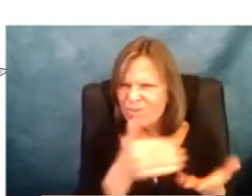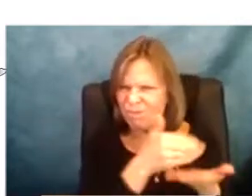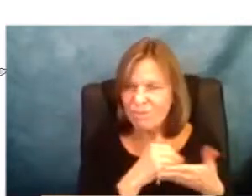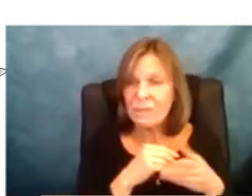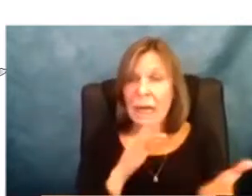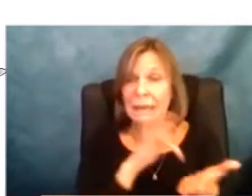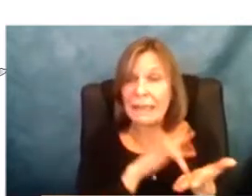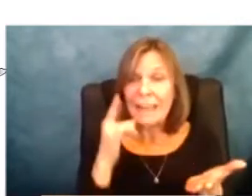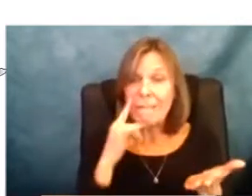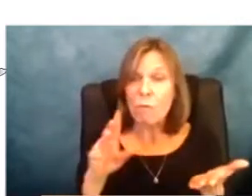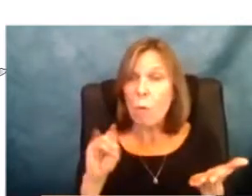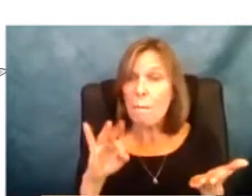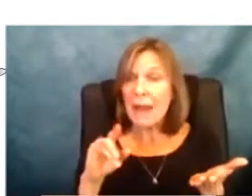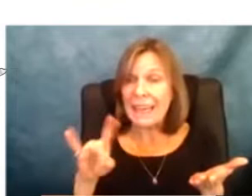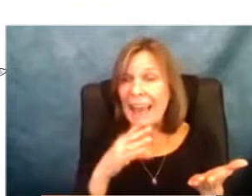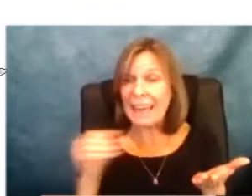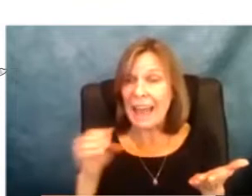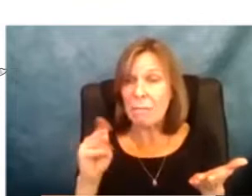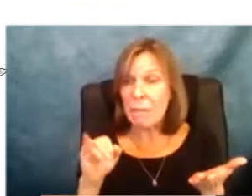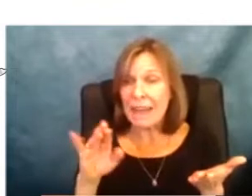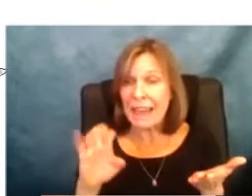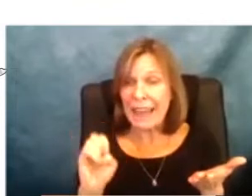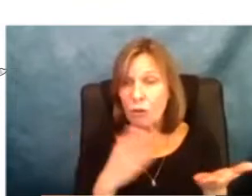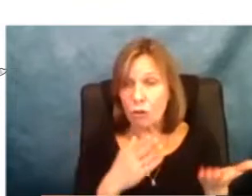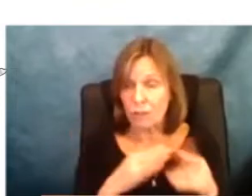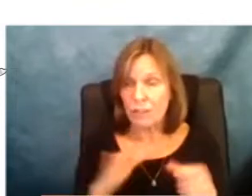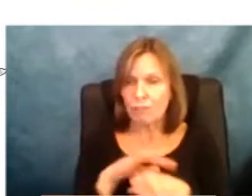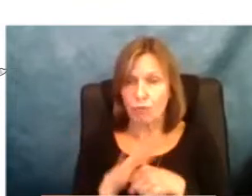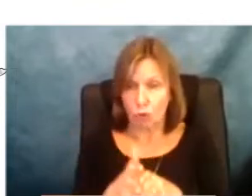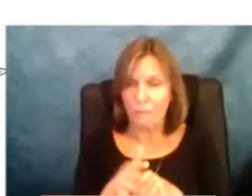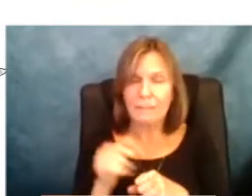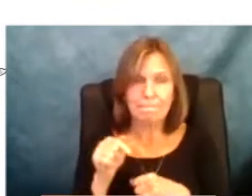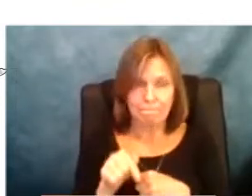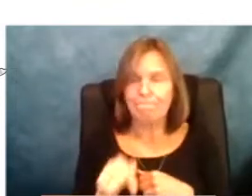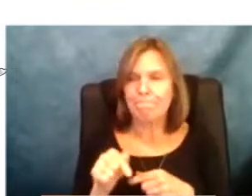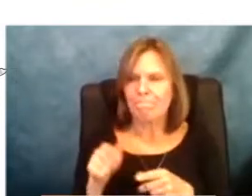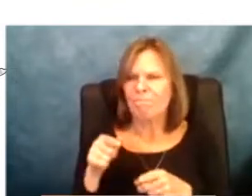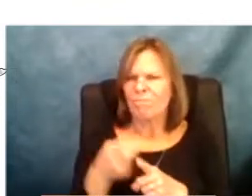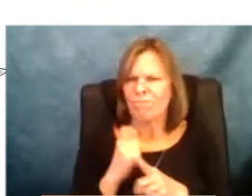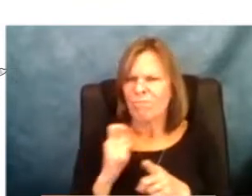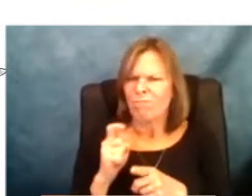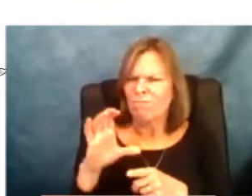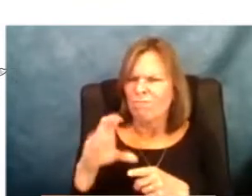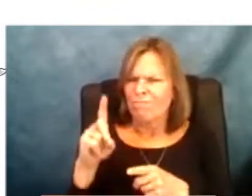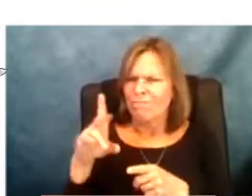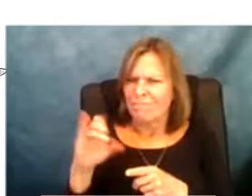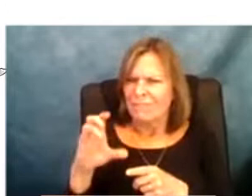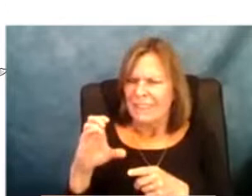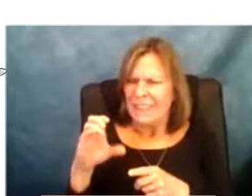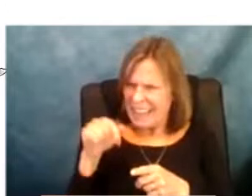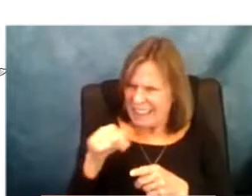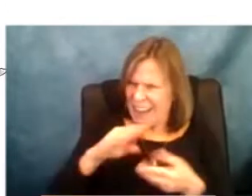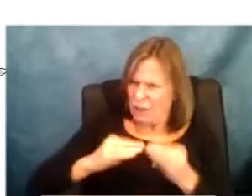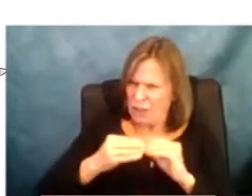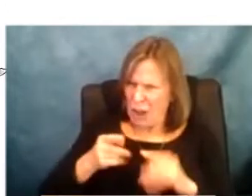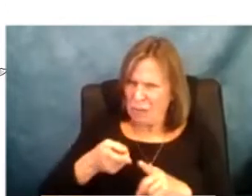and Medicare Services COVID data set, which is partnered with the CDC, which is kind of an interesting data set because you